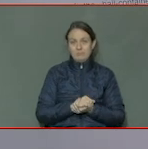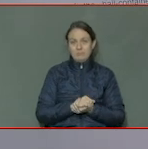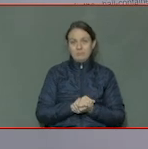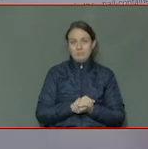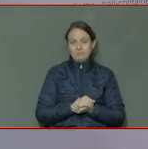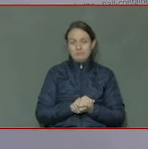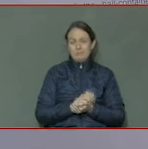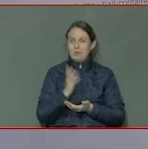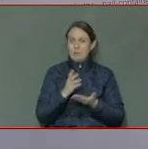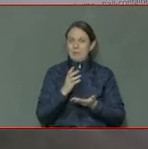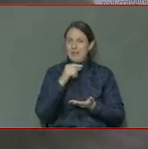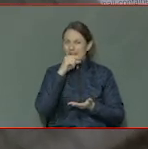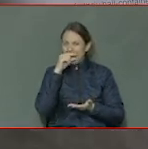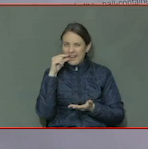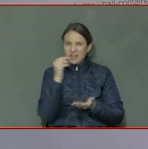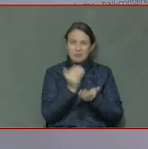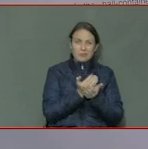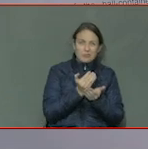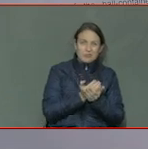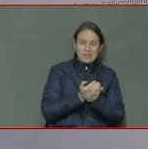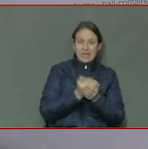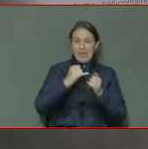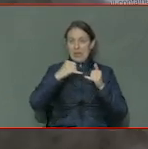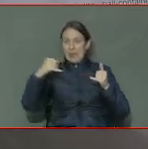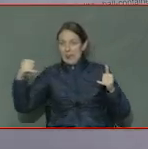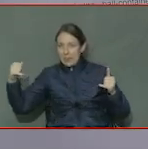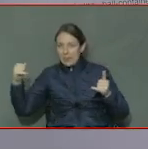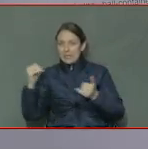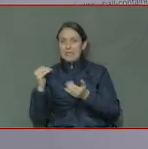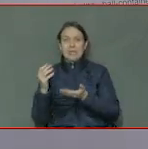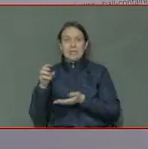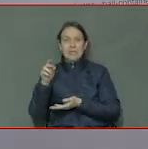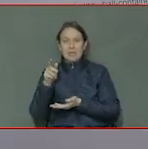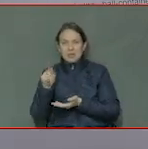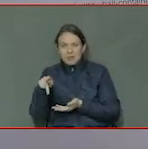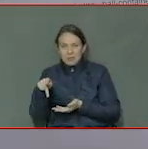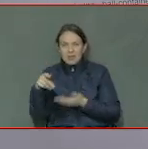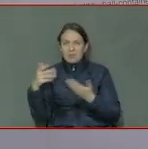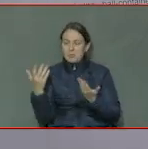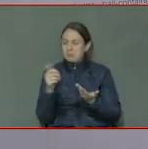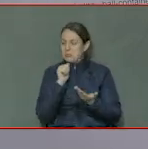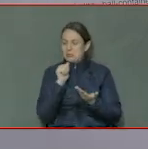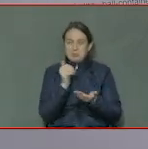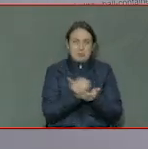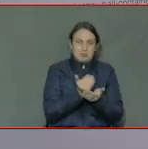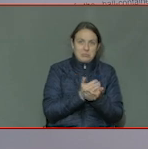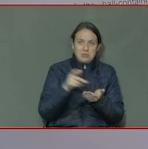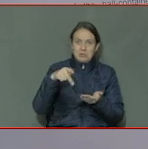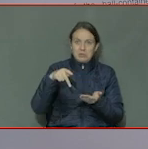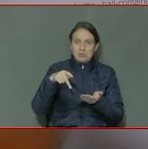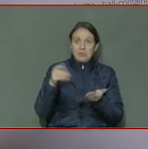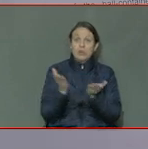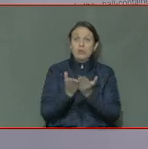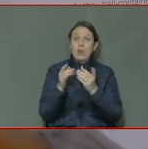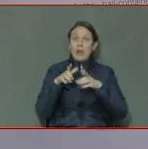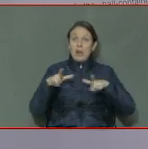If they say conservation of linear momentum, conservation of momentum, it's the same thing because at school level, we're